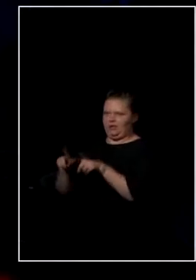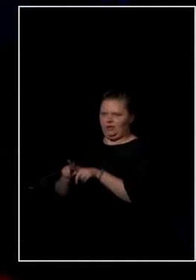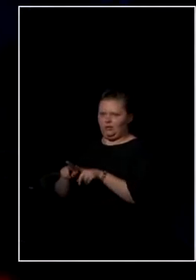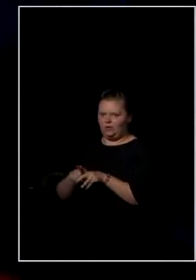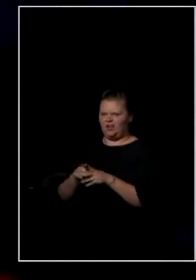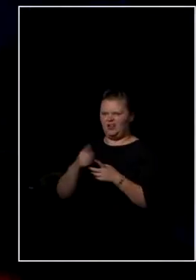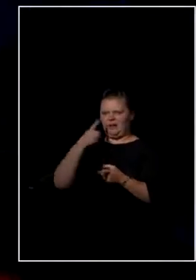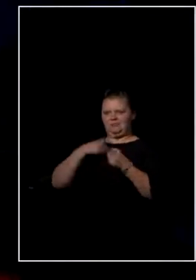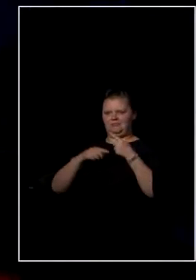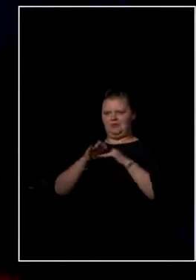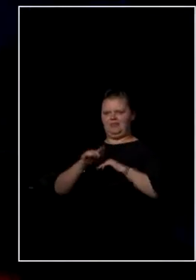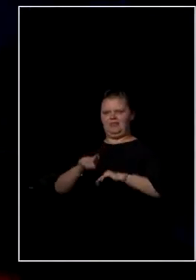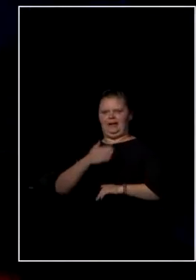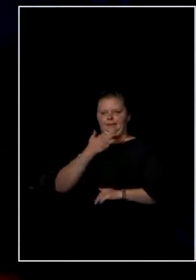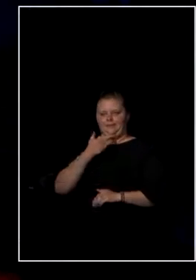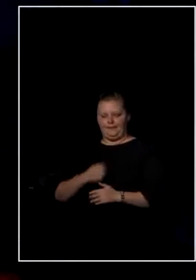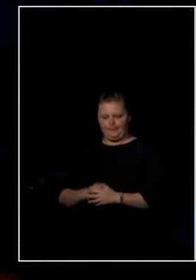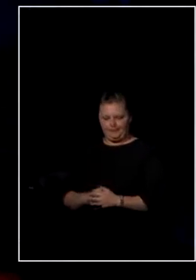that.